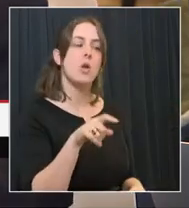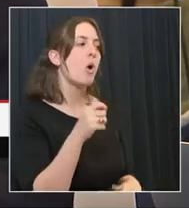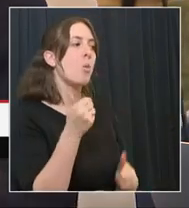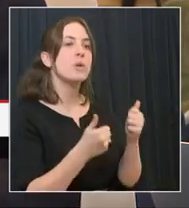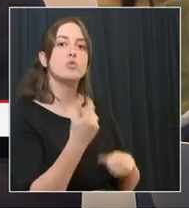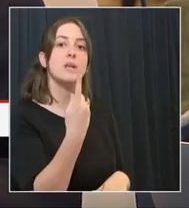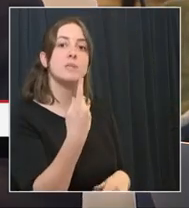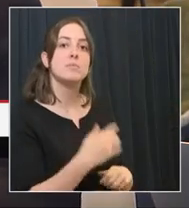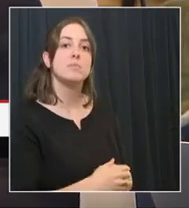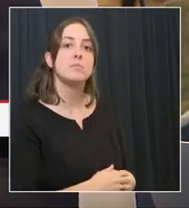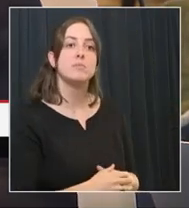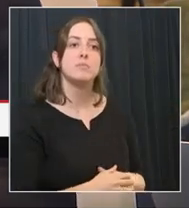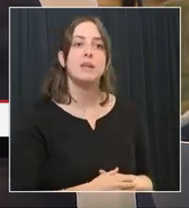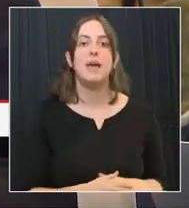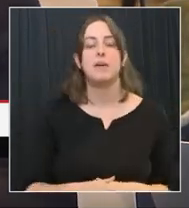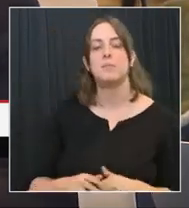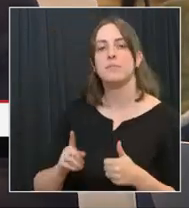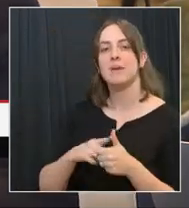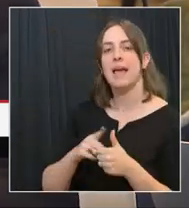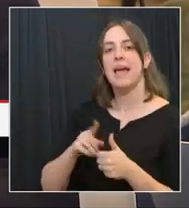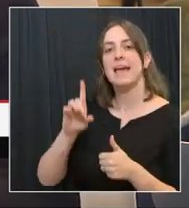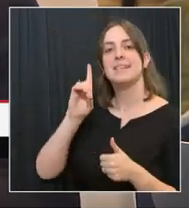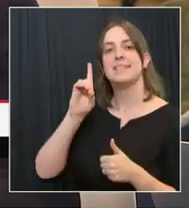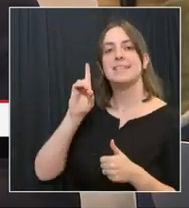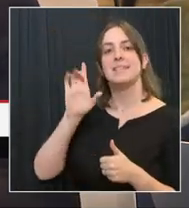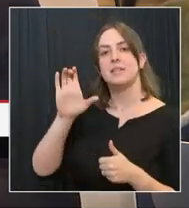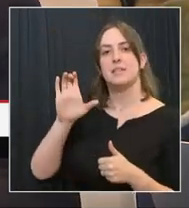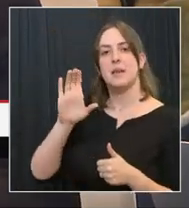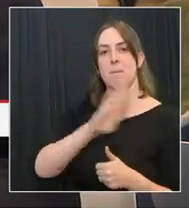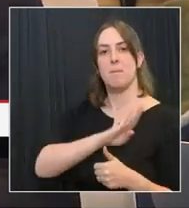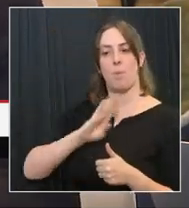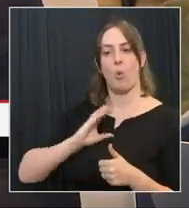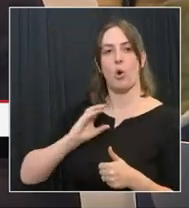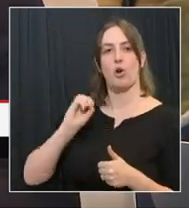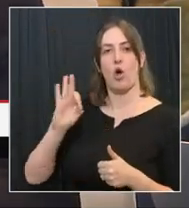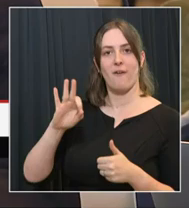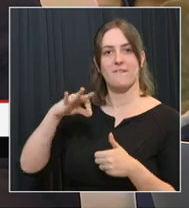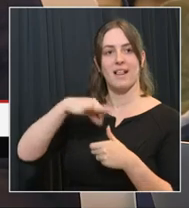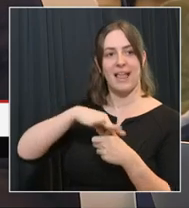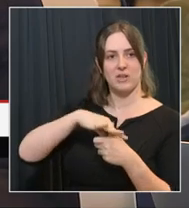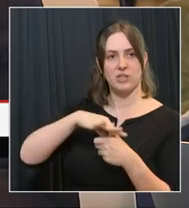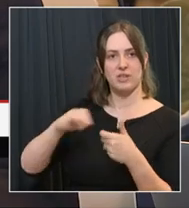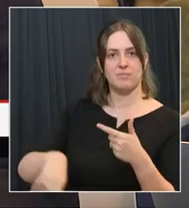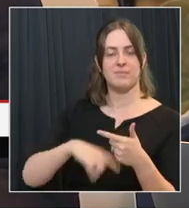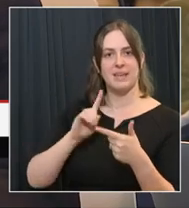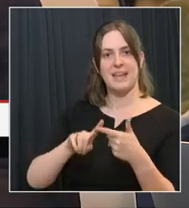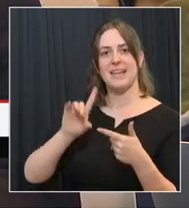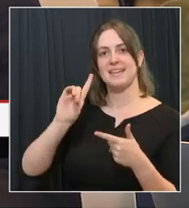DC Board of Elections has half a floor at Half Street vacant. DGS,